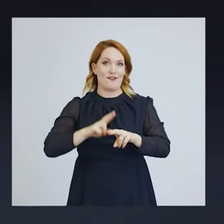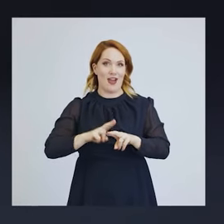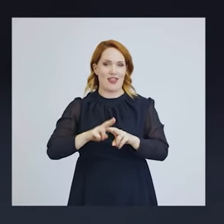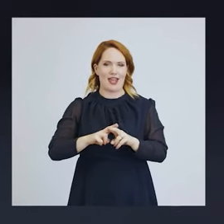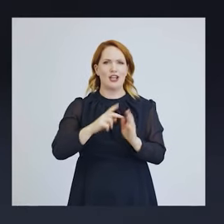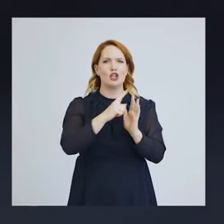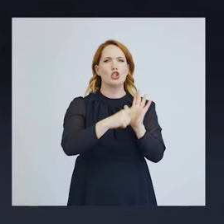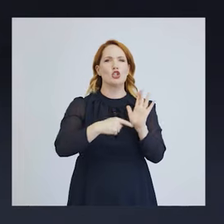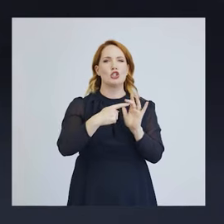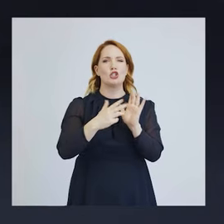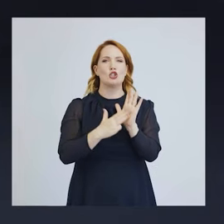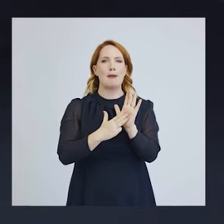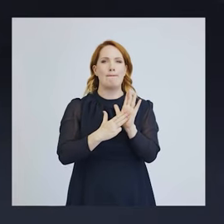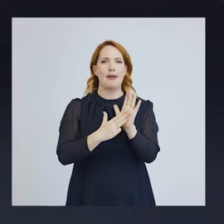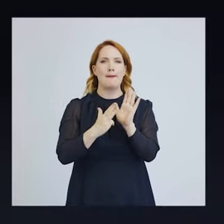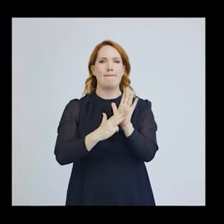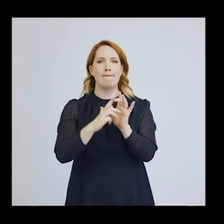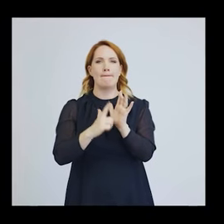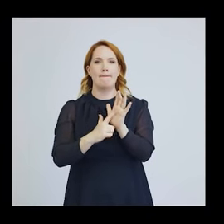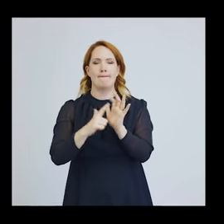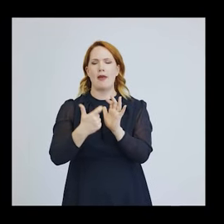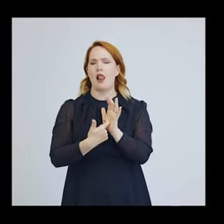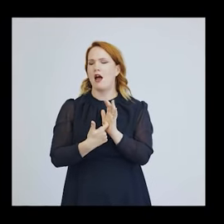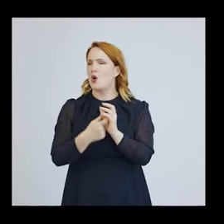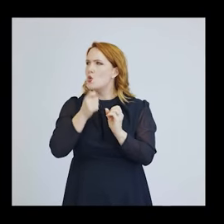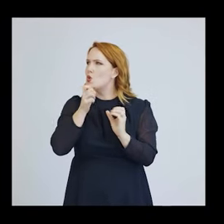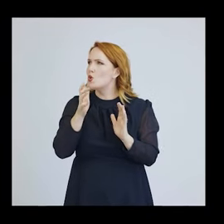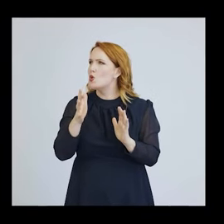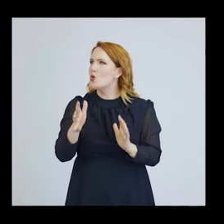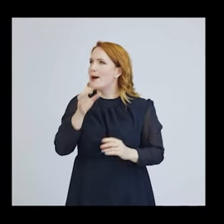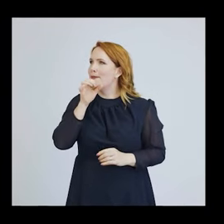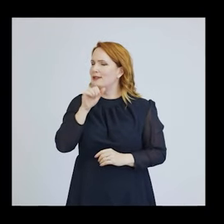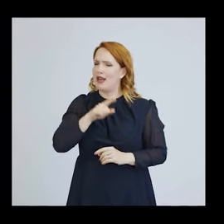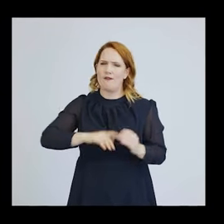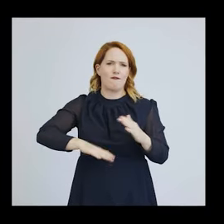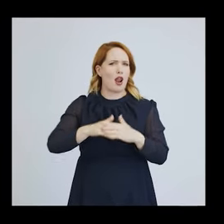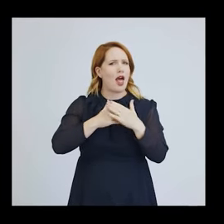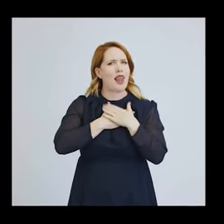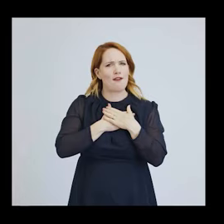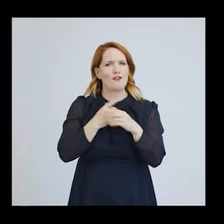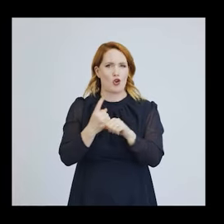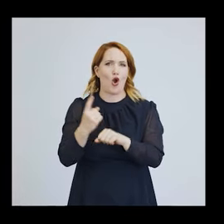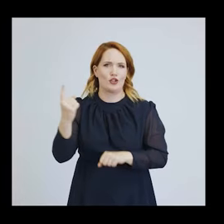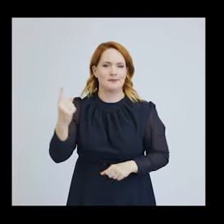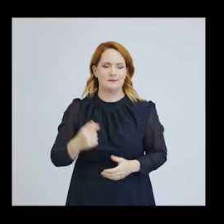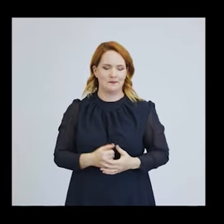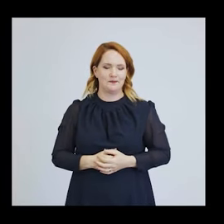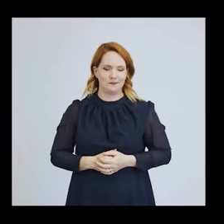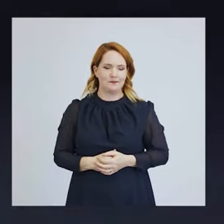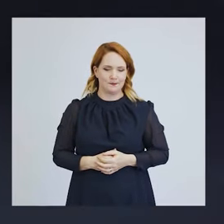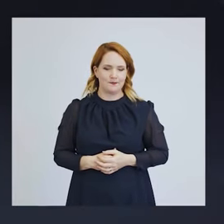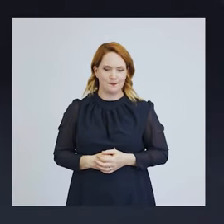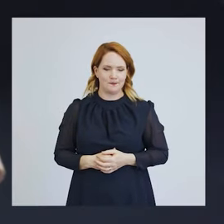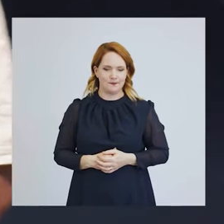man that I get to call my granddad. So this is Jim Miller, and he was the most incredible man that just absolutely loved